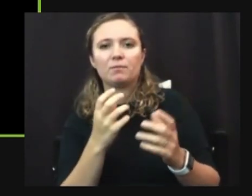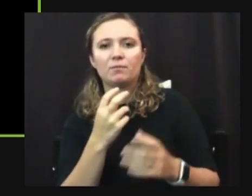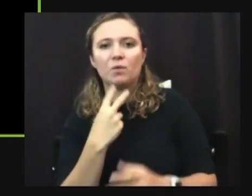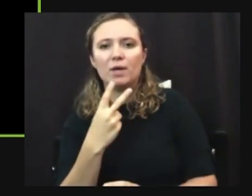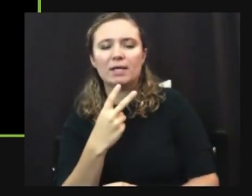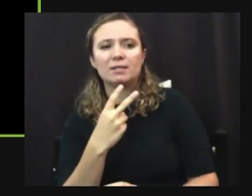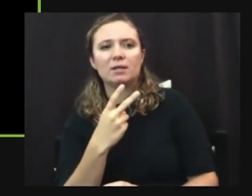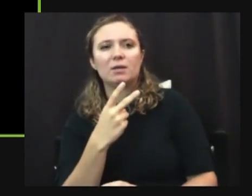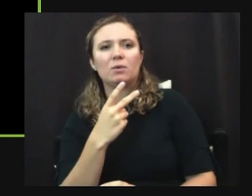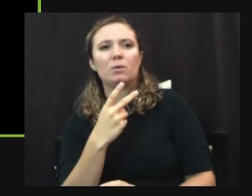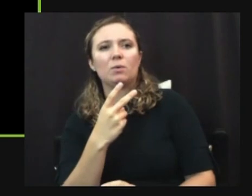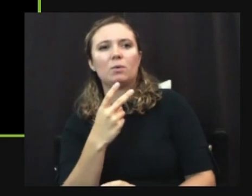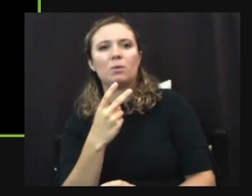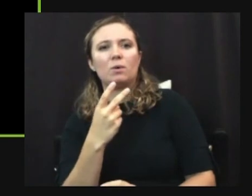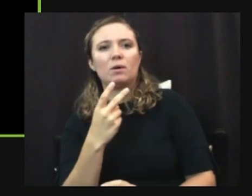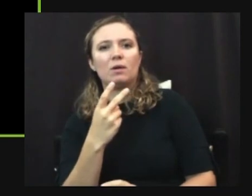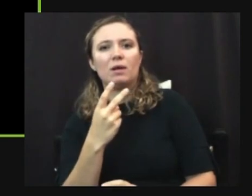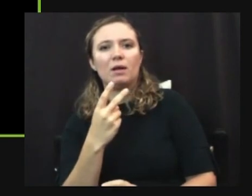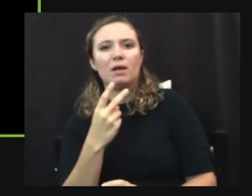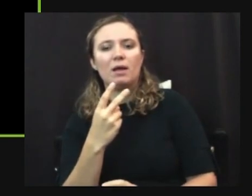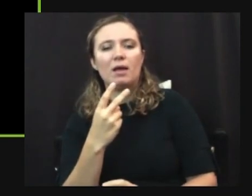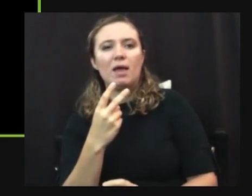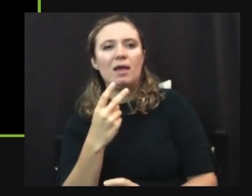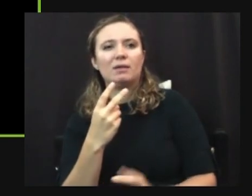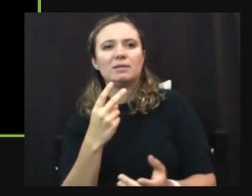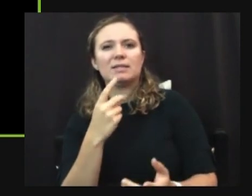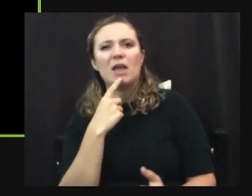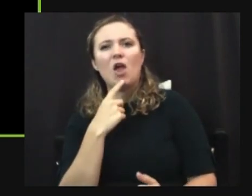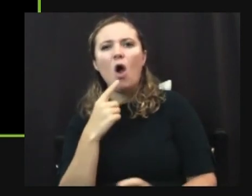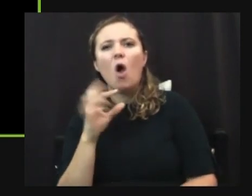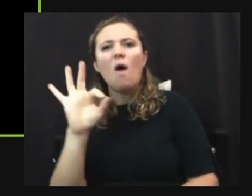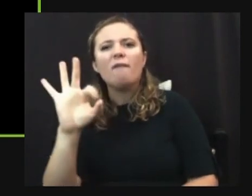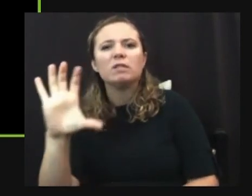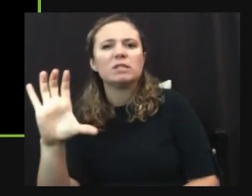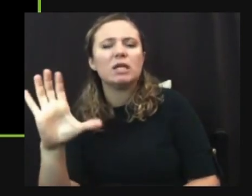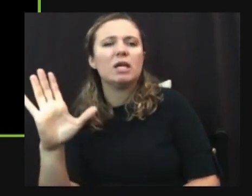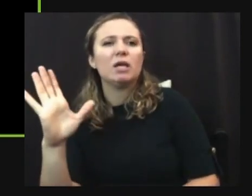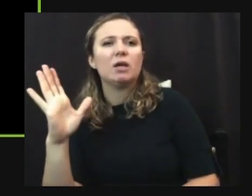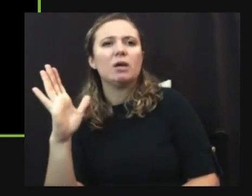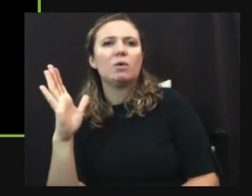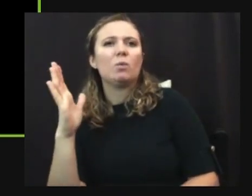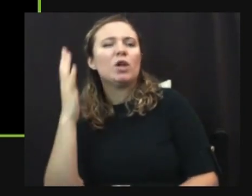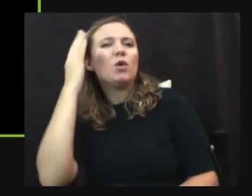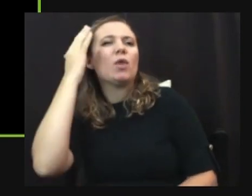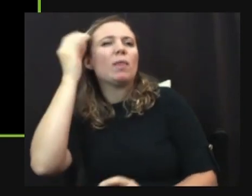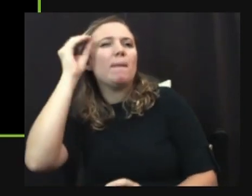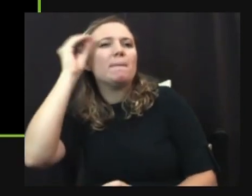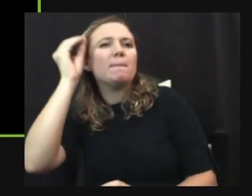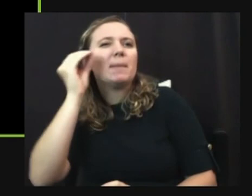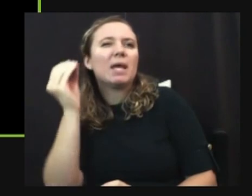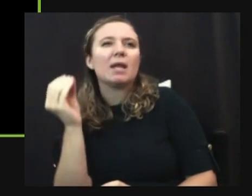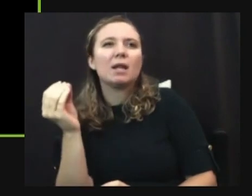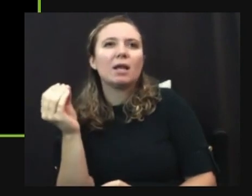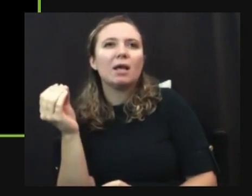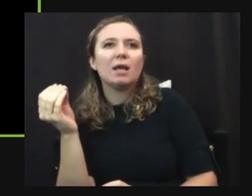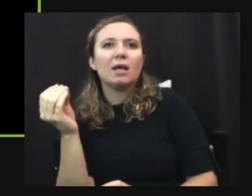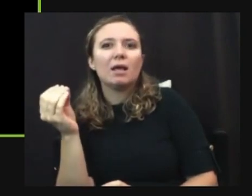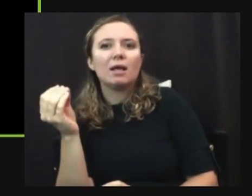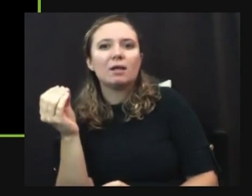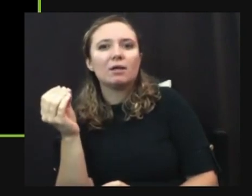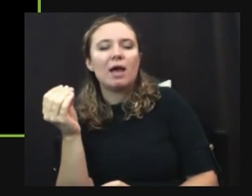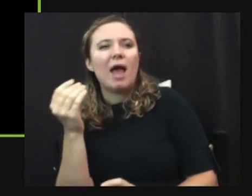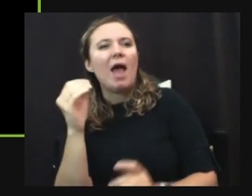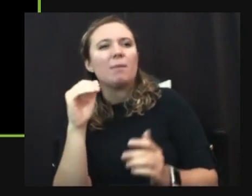communication, which they are not talking to you about. Yeah. How can you prove that you're not being influenced by